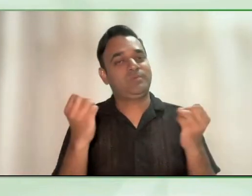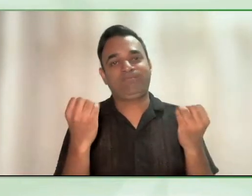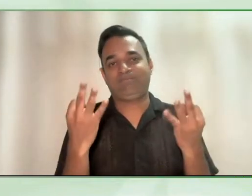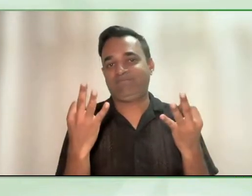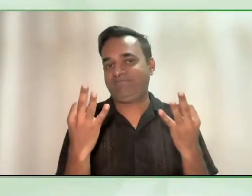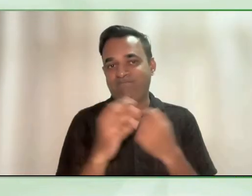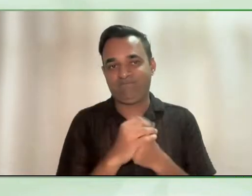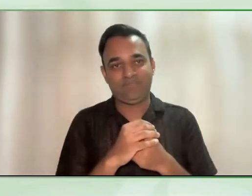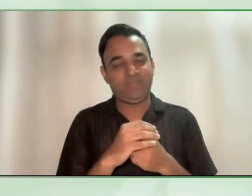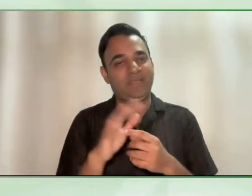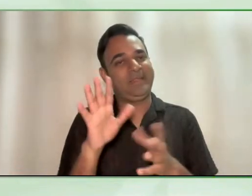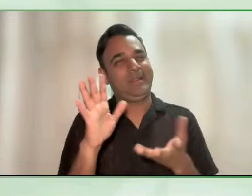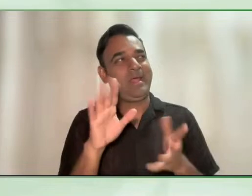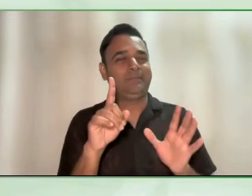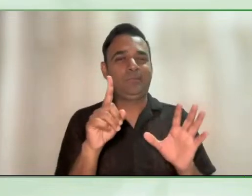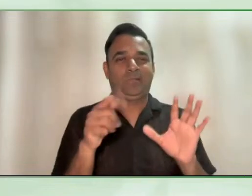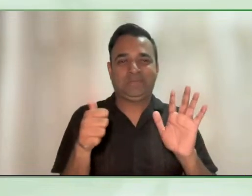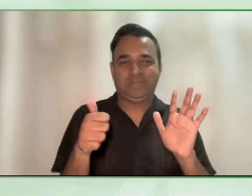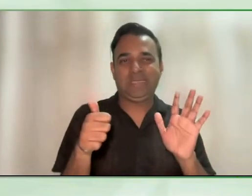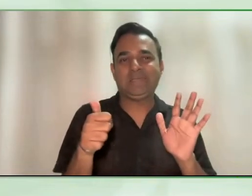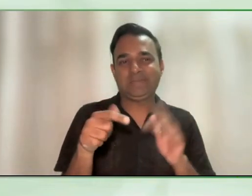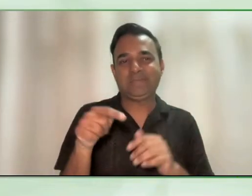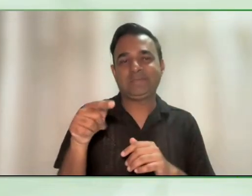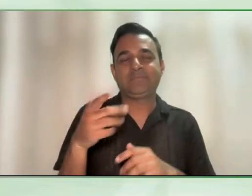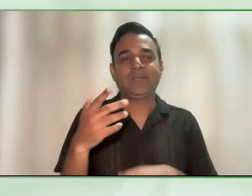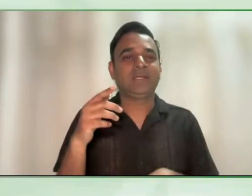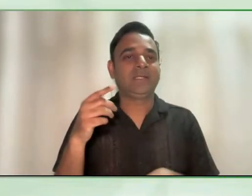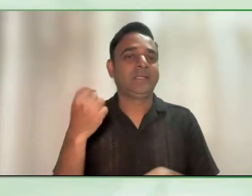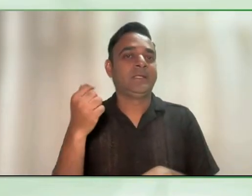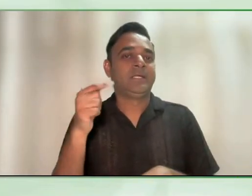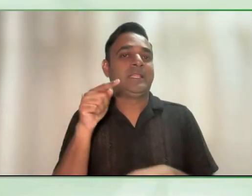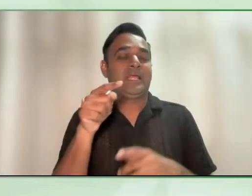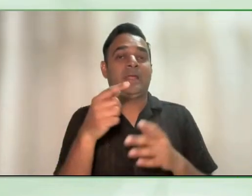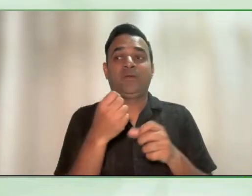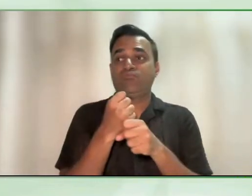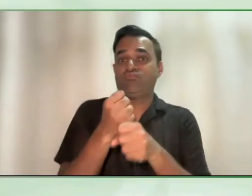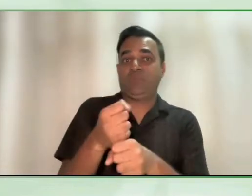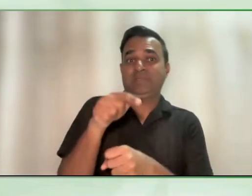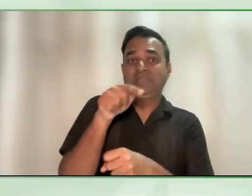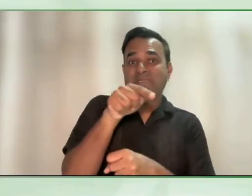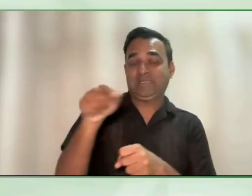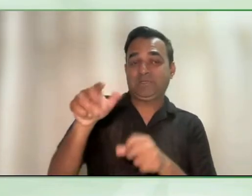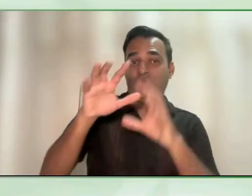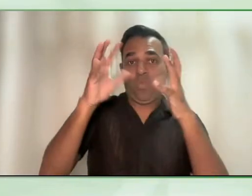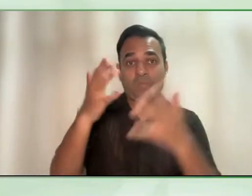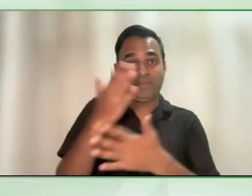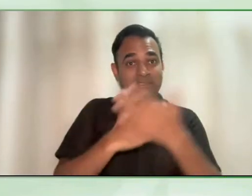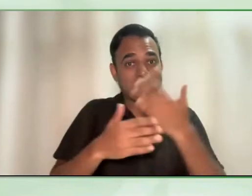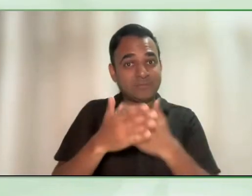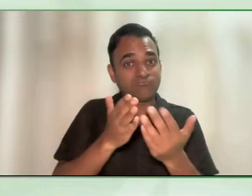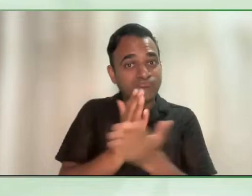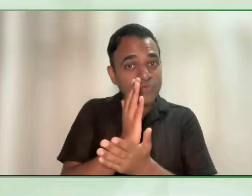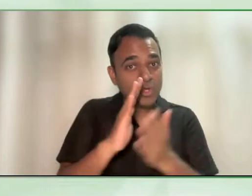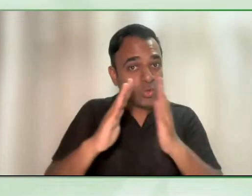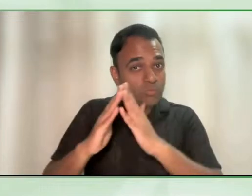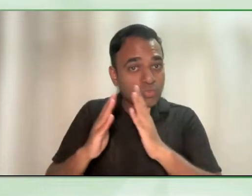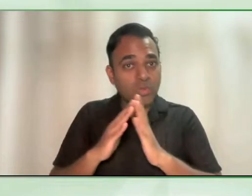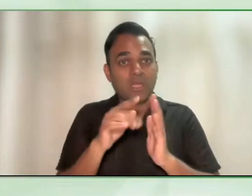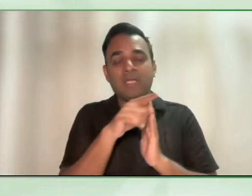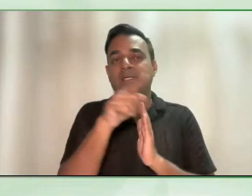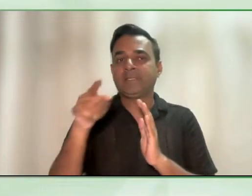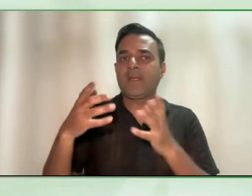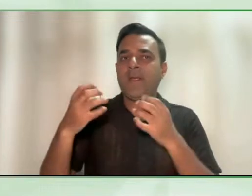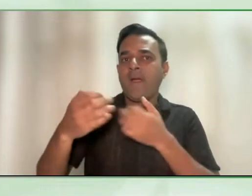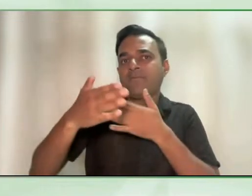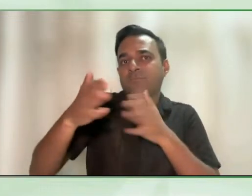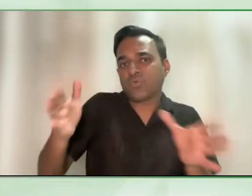its environmental work, has tried to target and highlight disability. There are good practices that are slowly developing. I wish